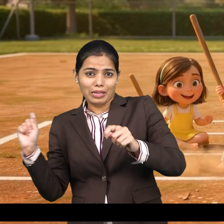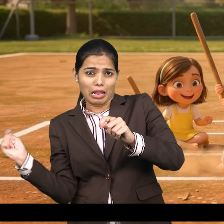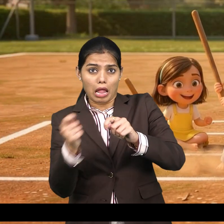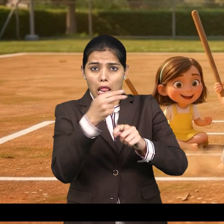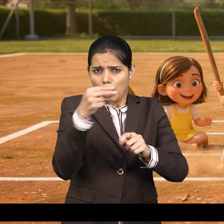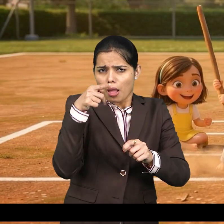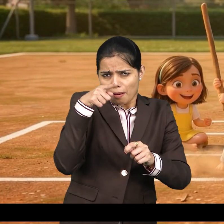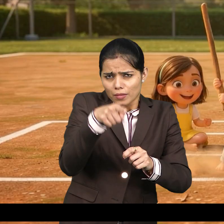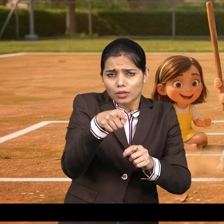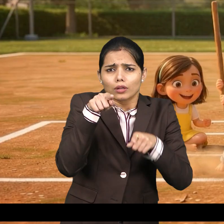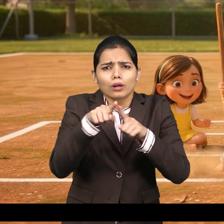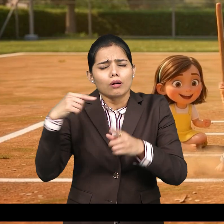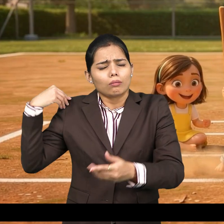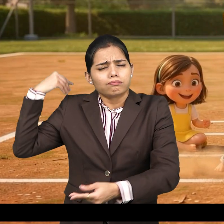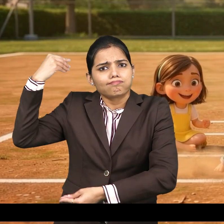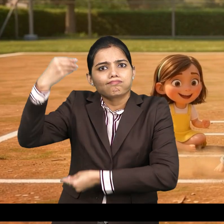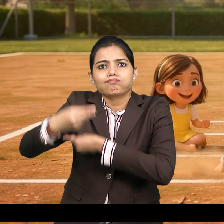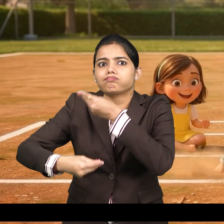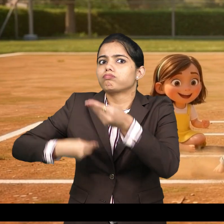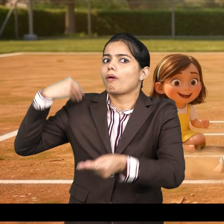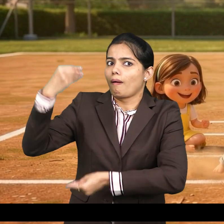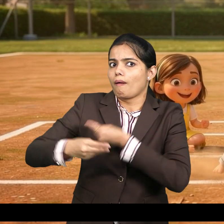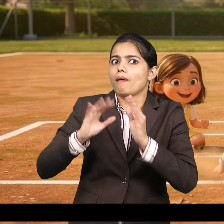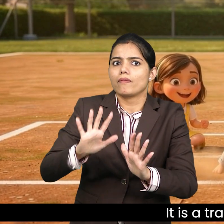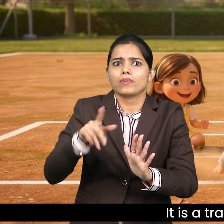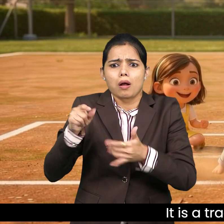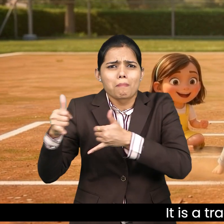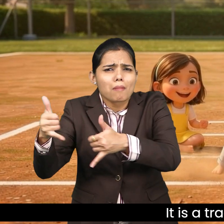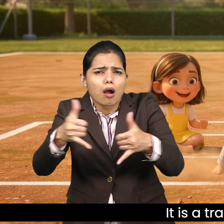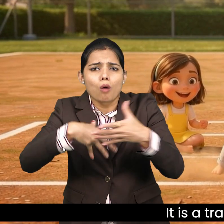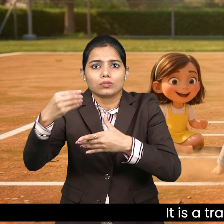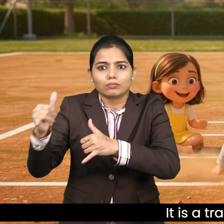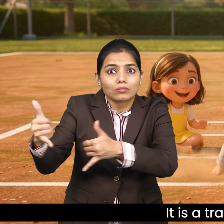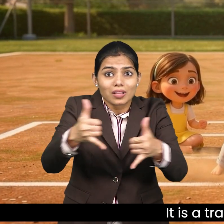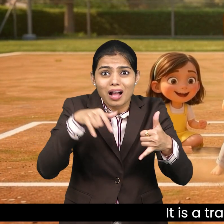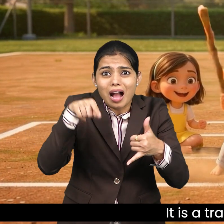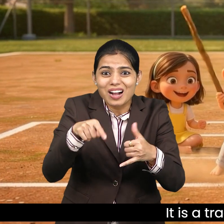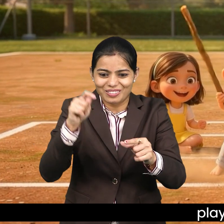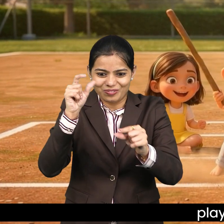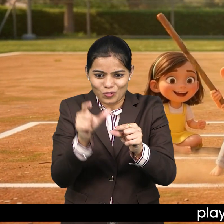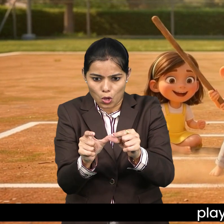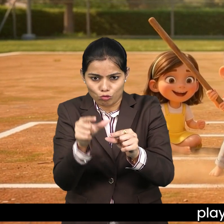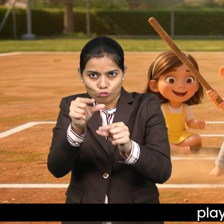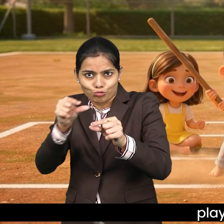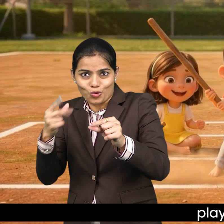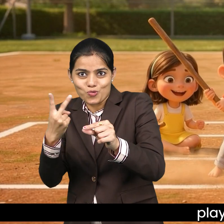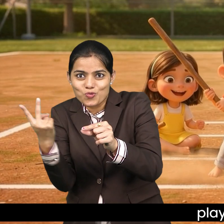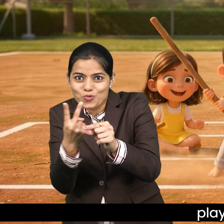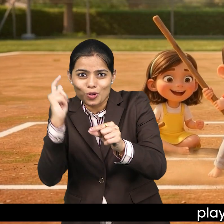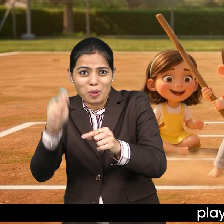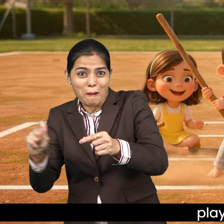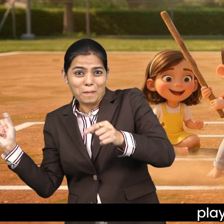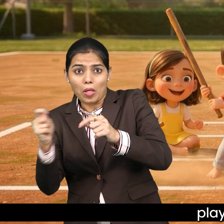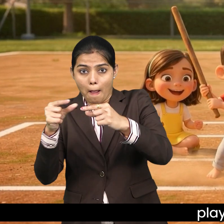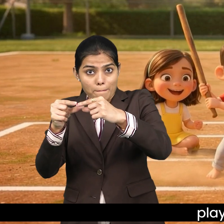Gilli Danda or Karra Billa. It is a traditional outdoor game played with two